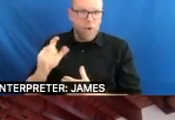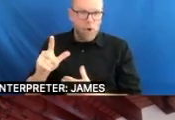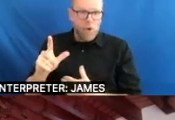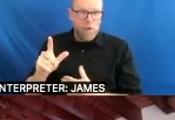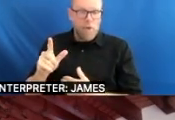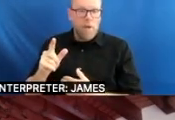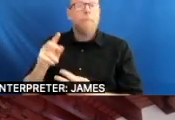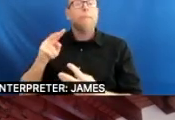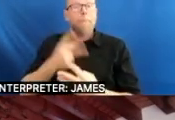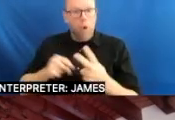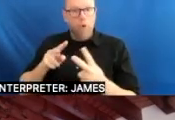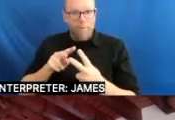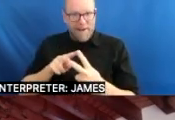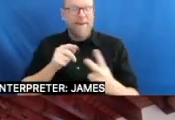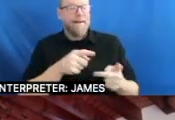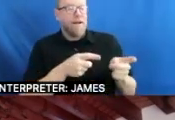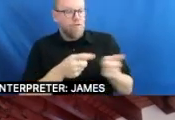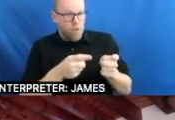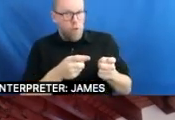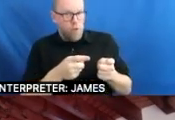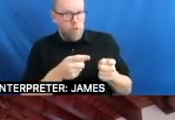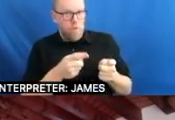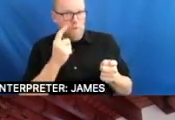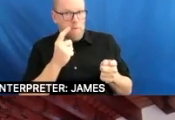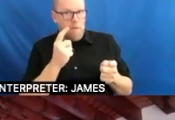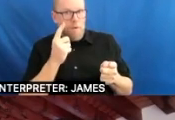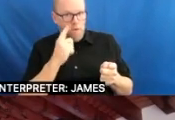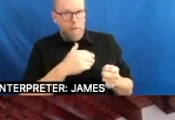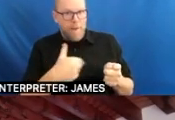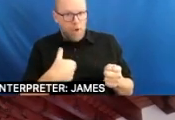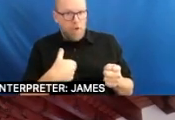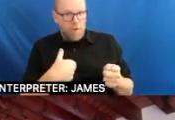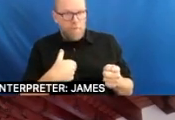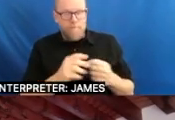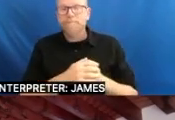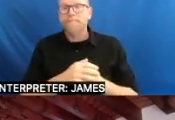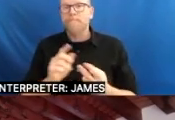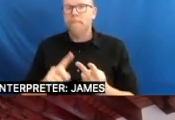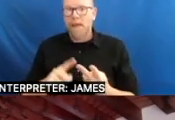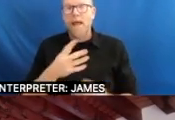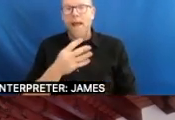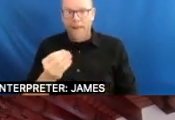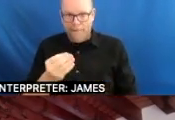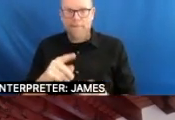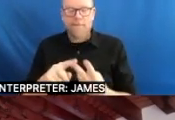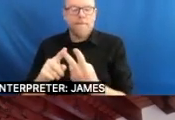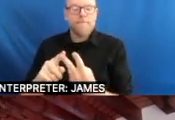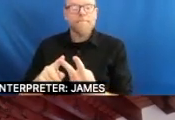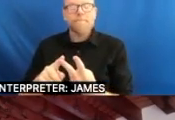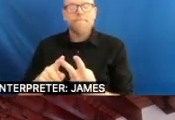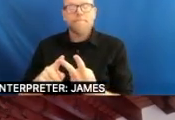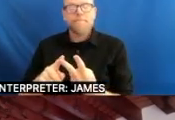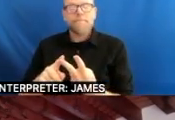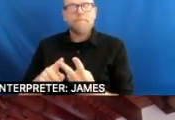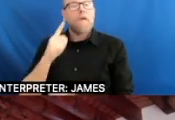control over the cooperative undertaking, so the control of the members, and as regards regarding the